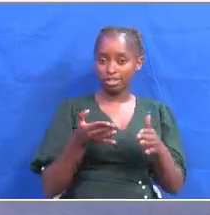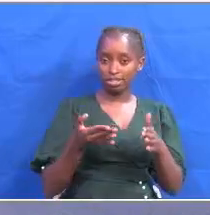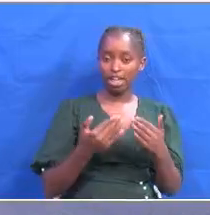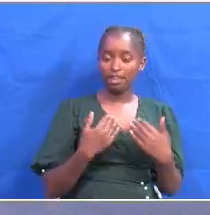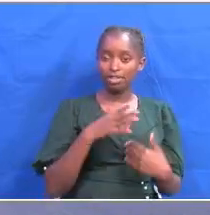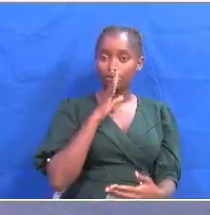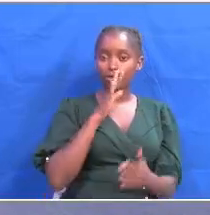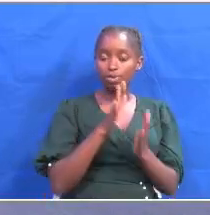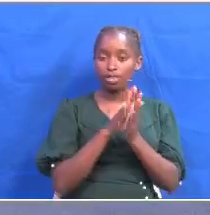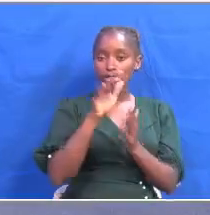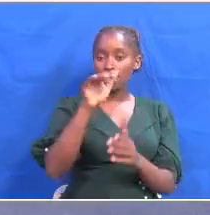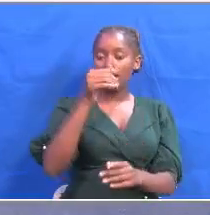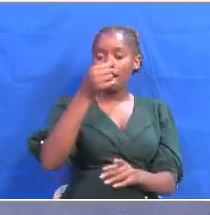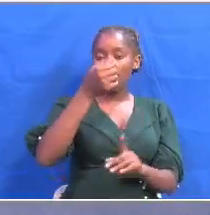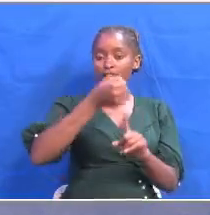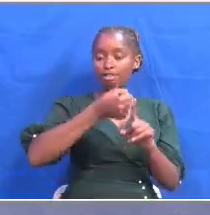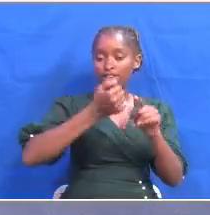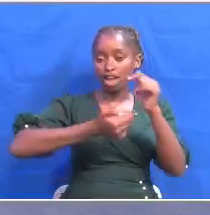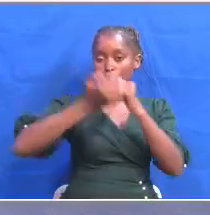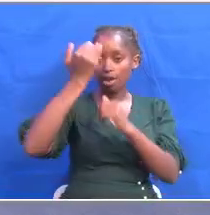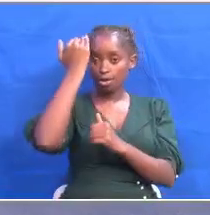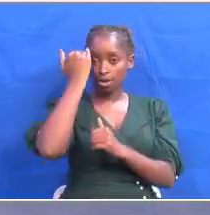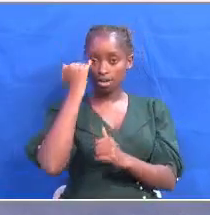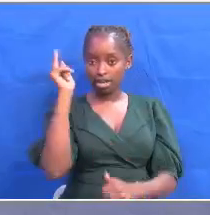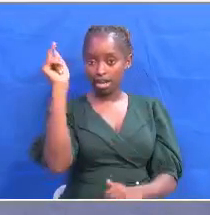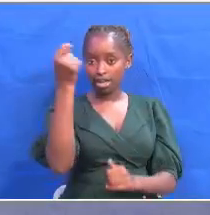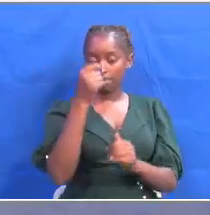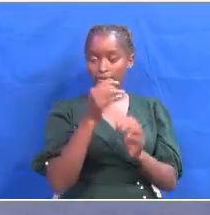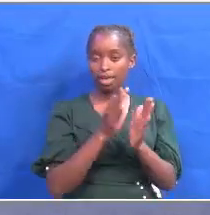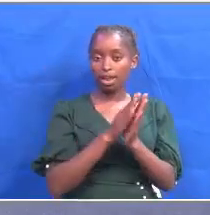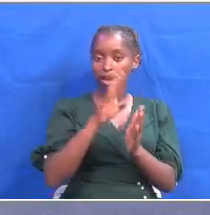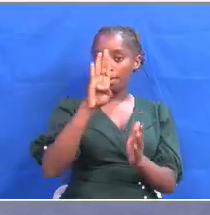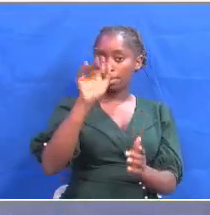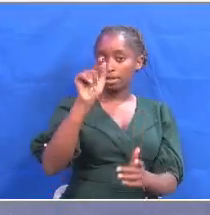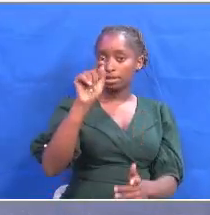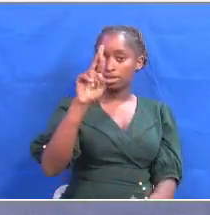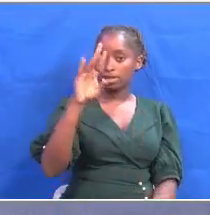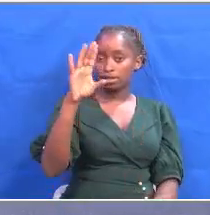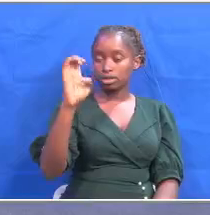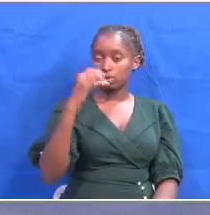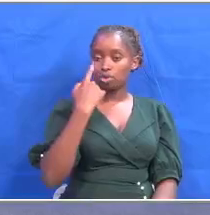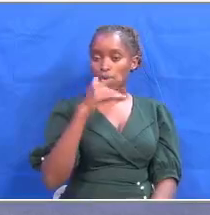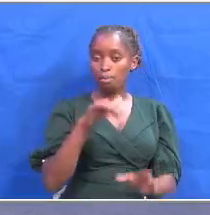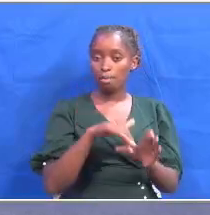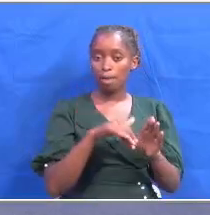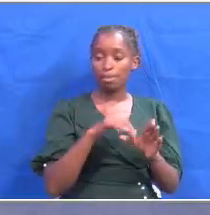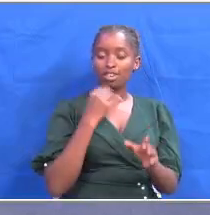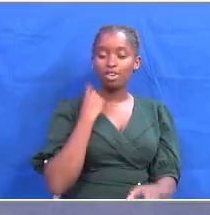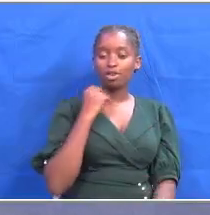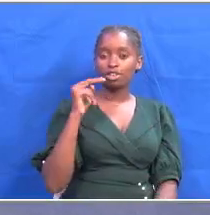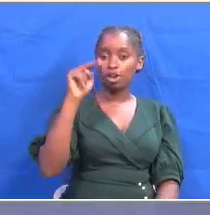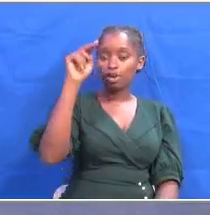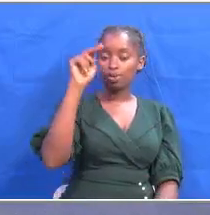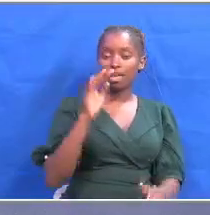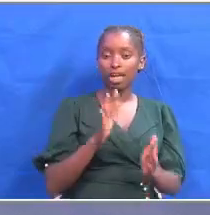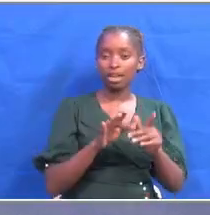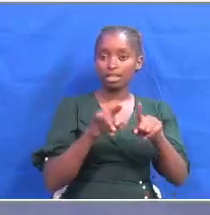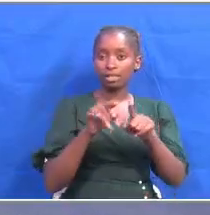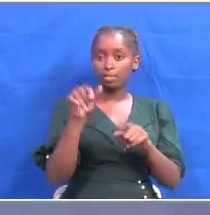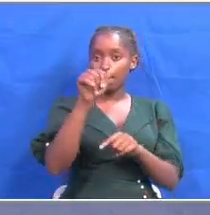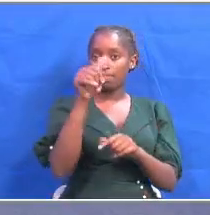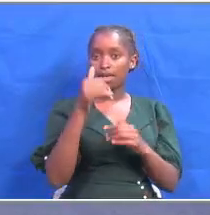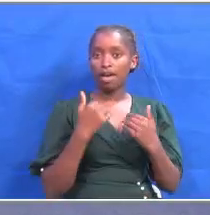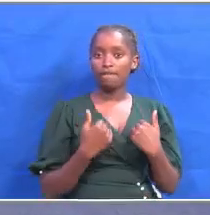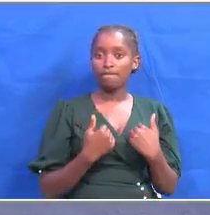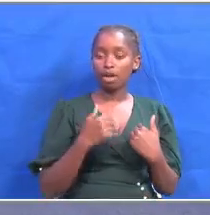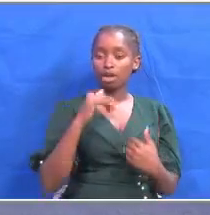an advocate of the High Court of Kenya, Beatrice Elachi, Member of Parliament for Dagoretti North, as well as Joshua Kiptoo,